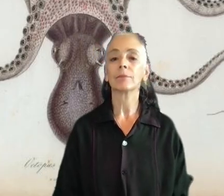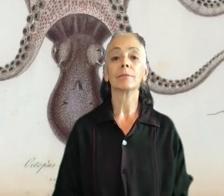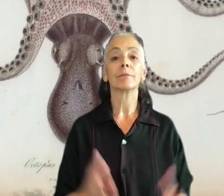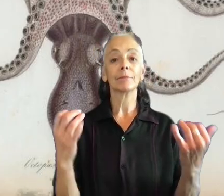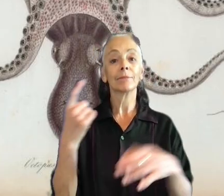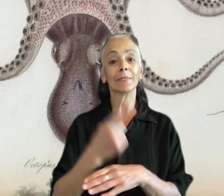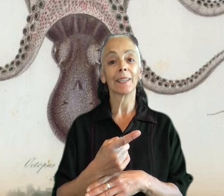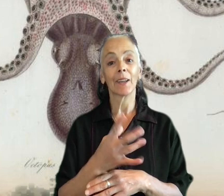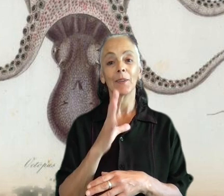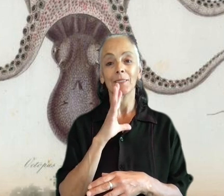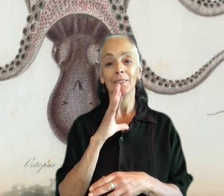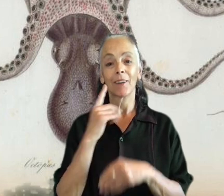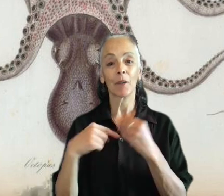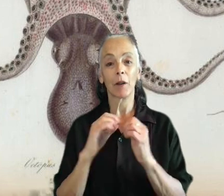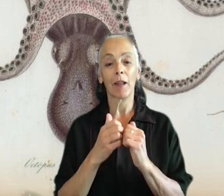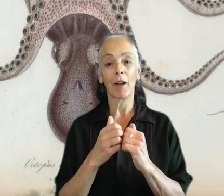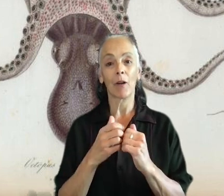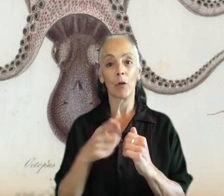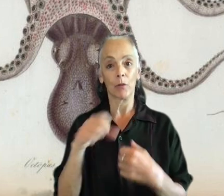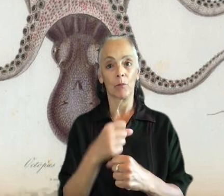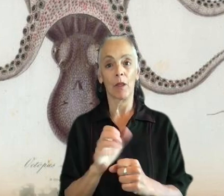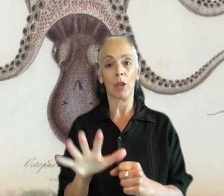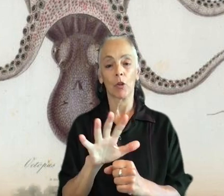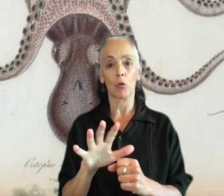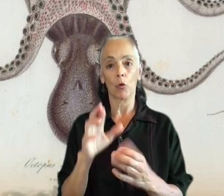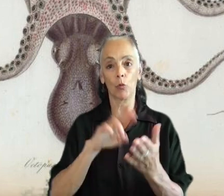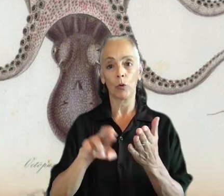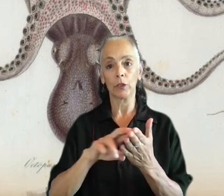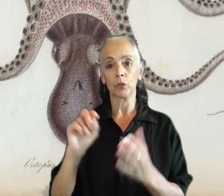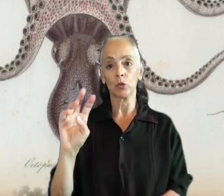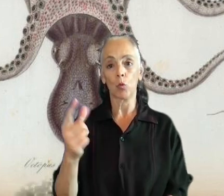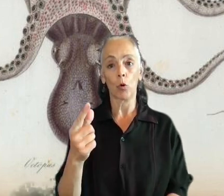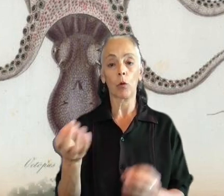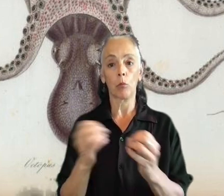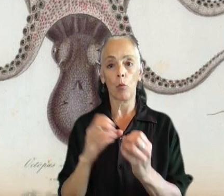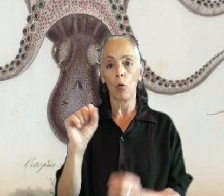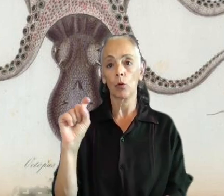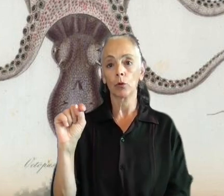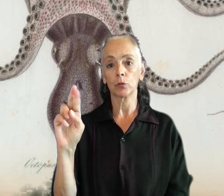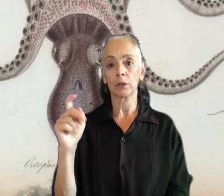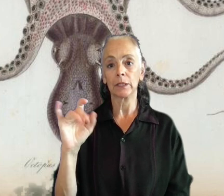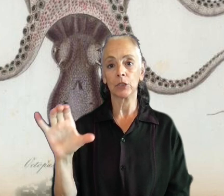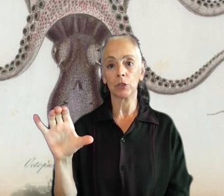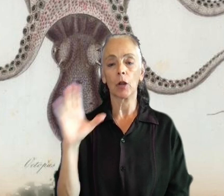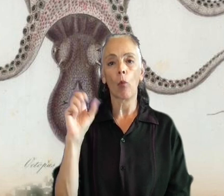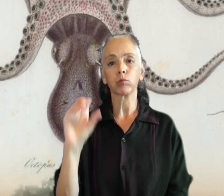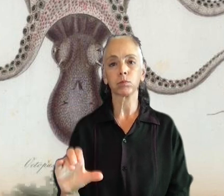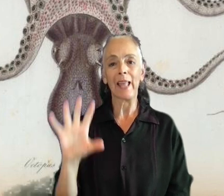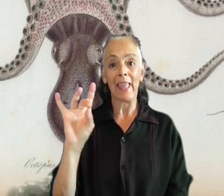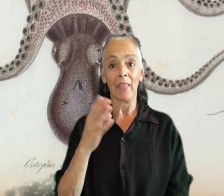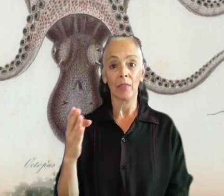i want to talk to you today about how you can make your research org more strategic by calling out eight things you can start doing